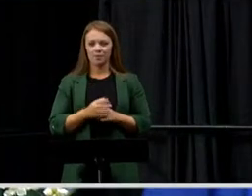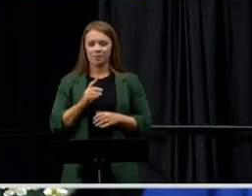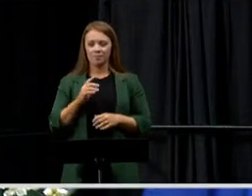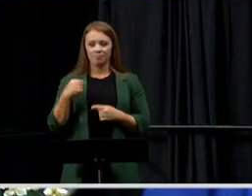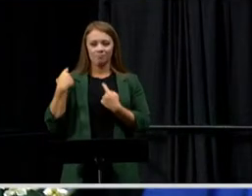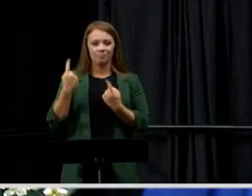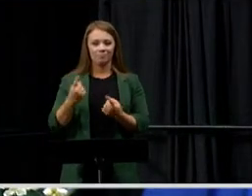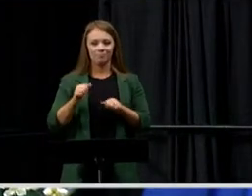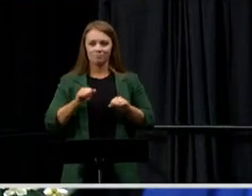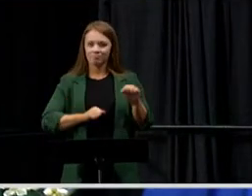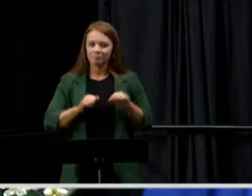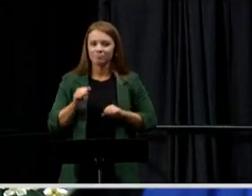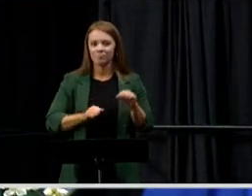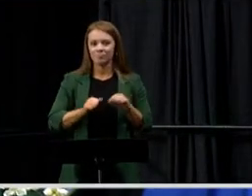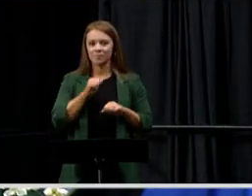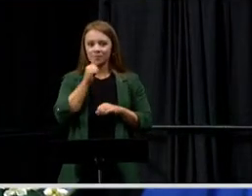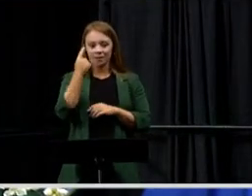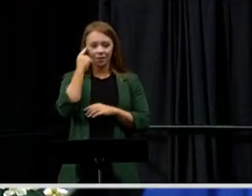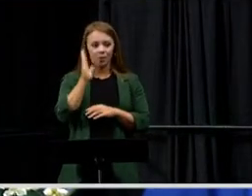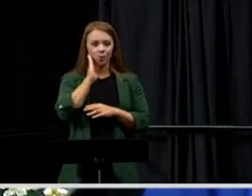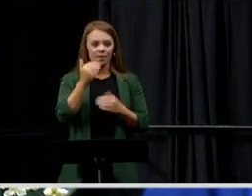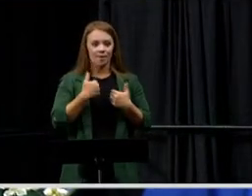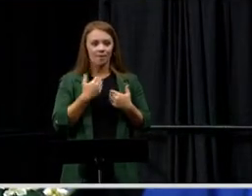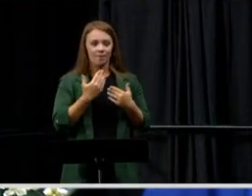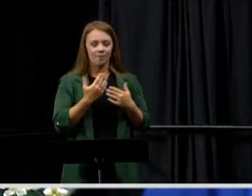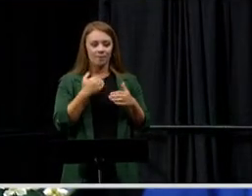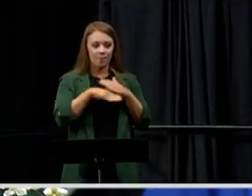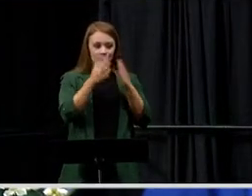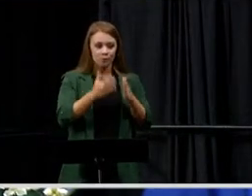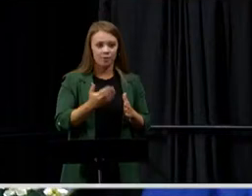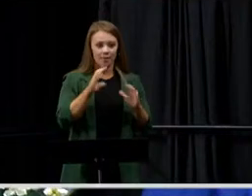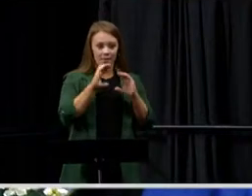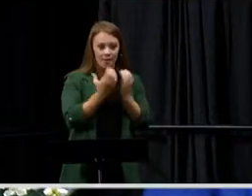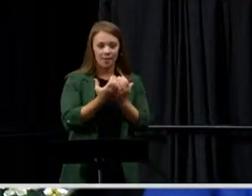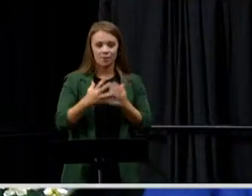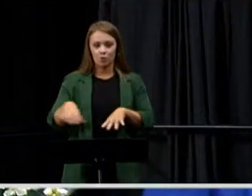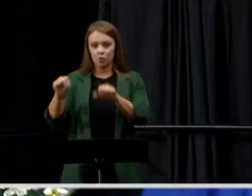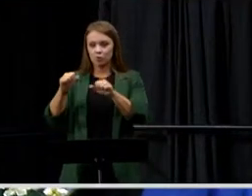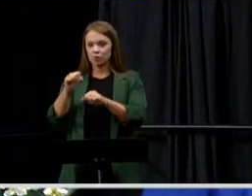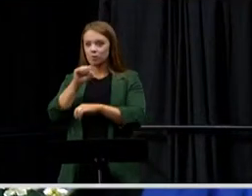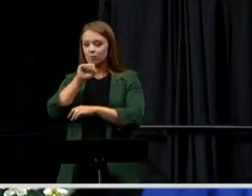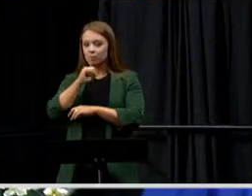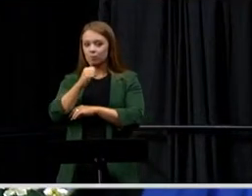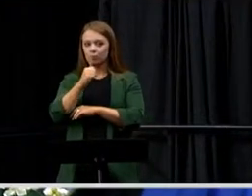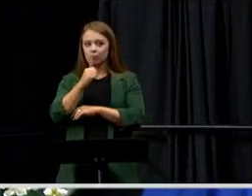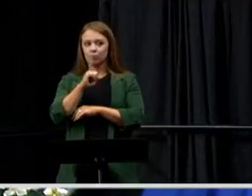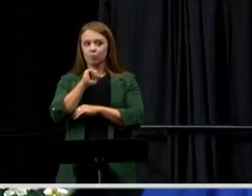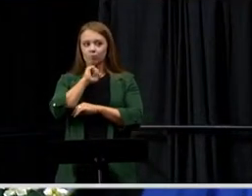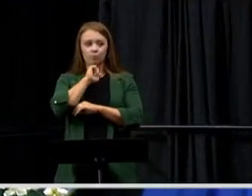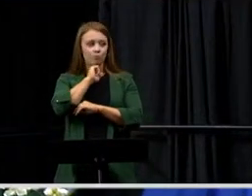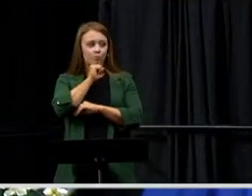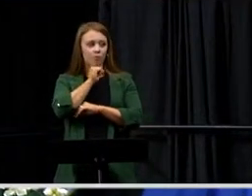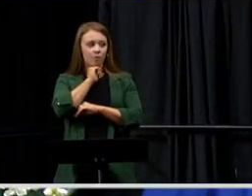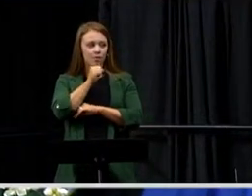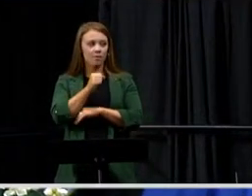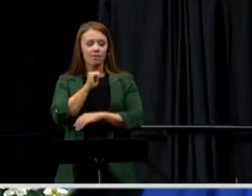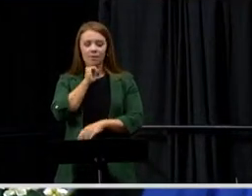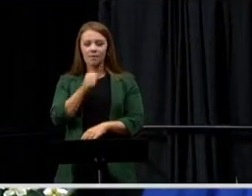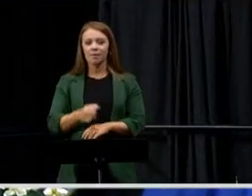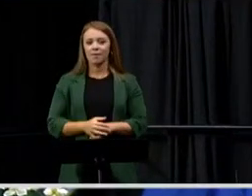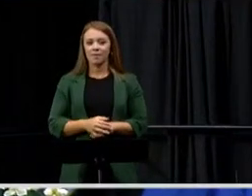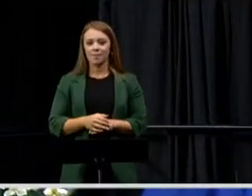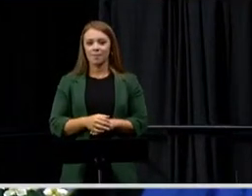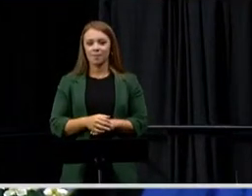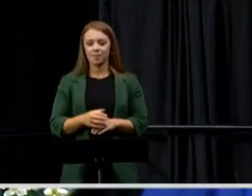attend in-person classes, host a prom, or even have a graduation ceremony. Like most of us, I had